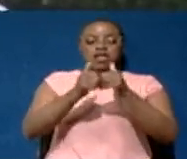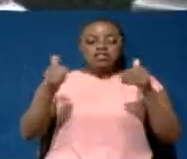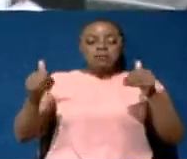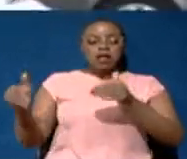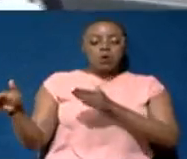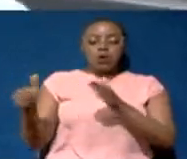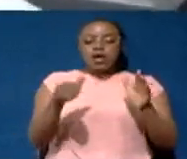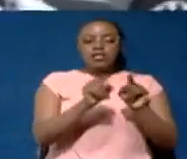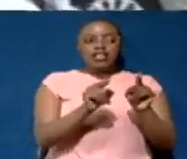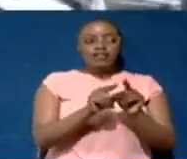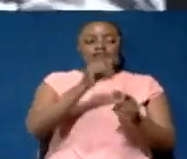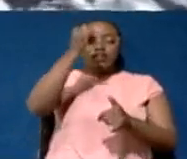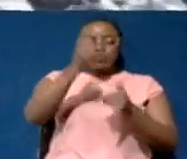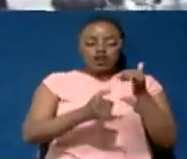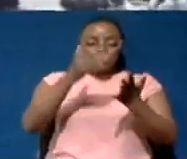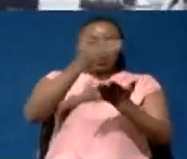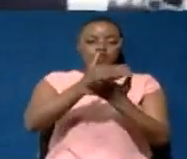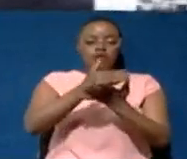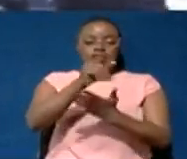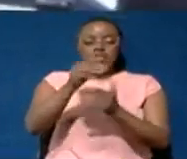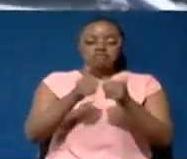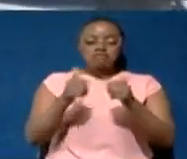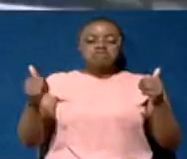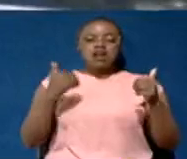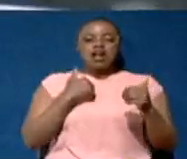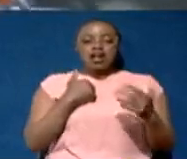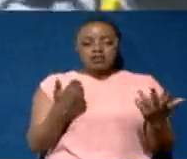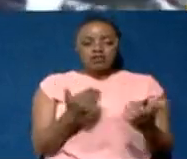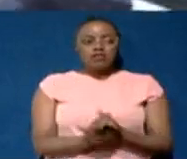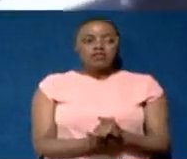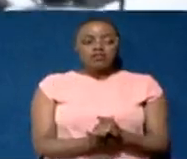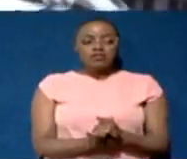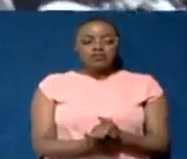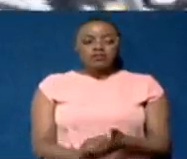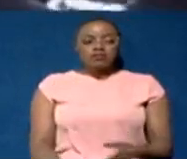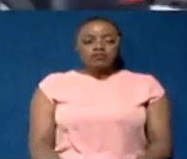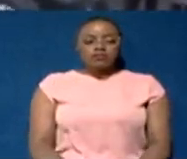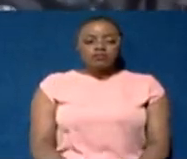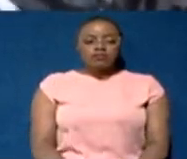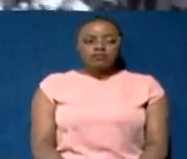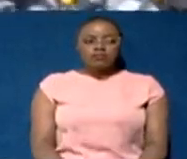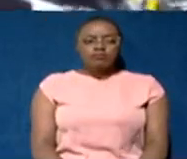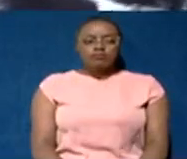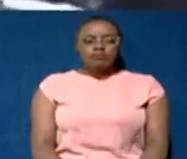ways, perhaps in final affirmation of their broken ties. Nimrod Tabu, Citizen TV.